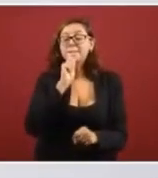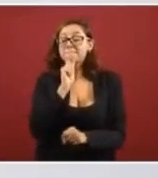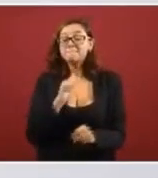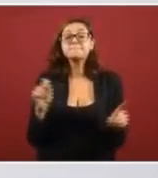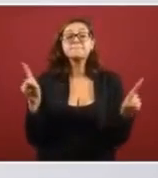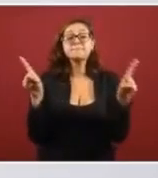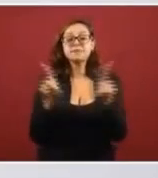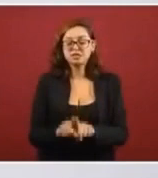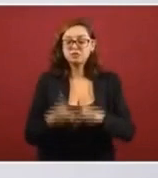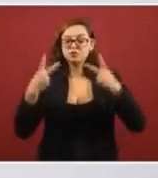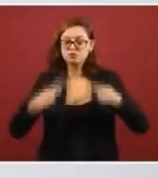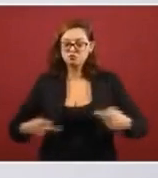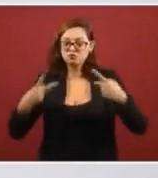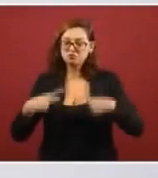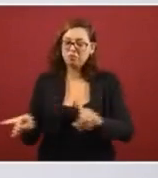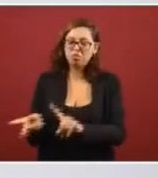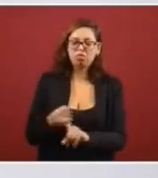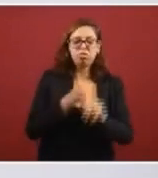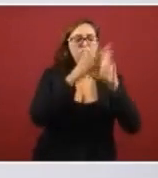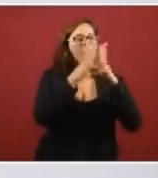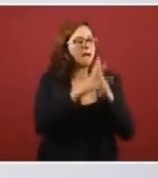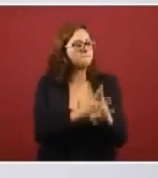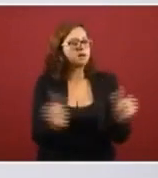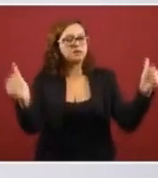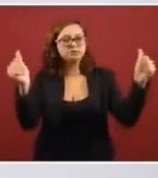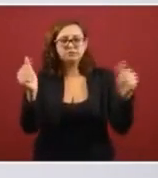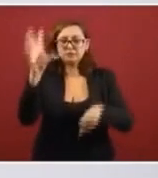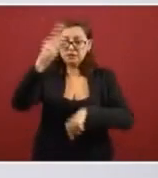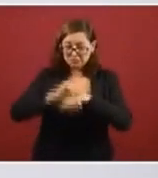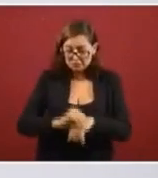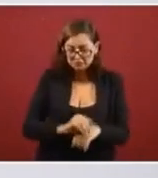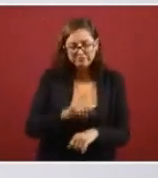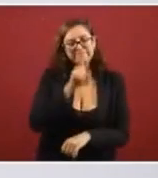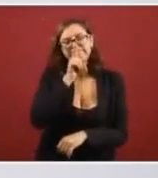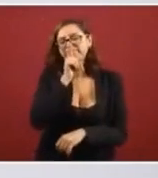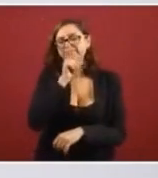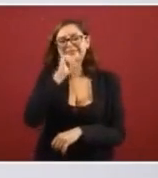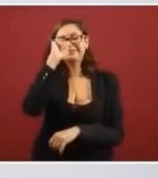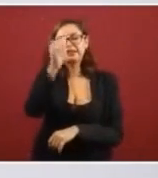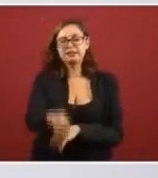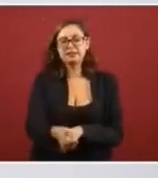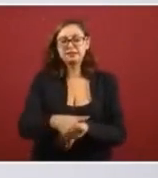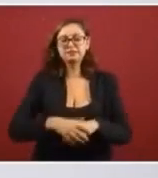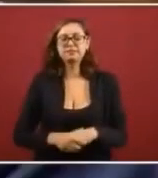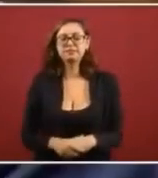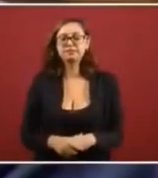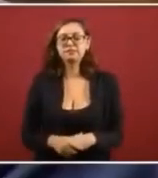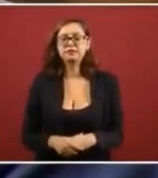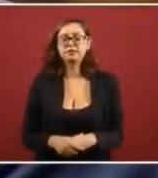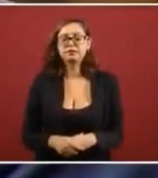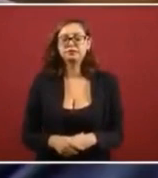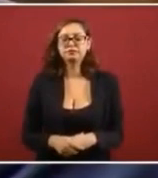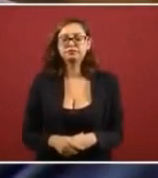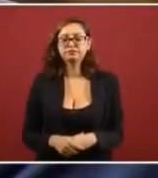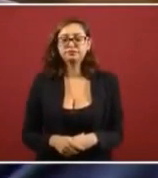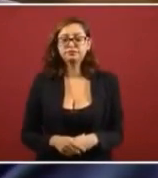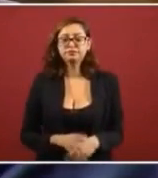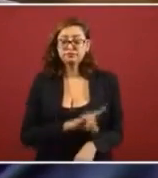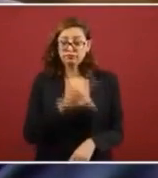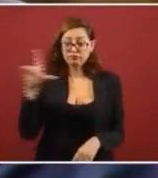nor will we permit the disappearance of people the state has stopped being